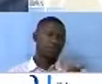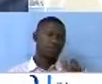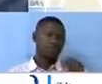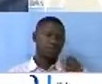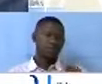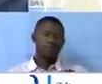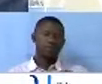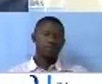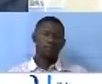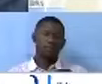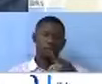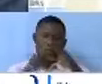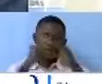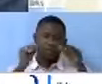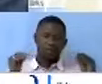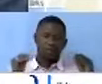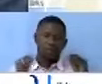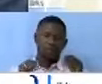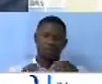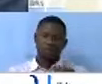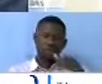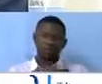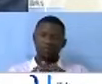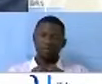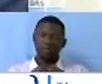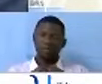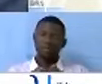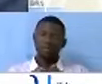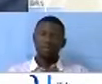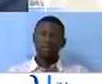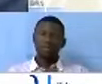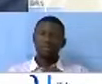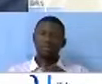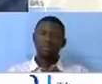involved in the illegal detention of many people.